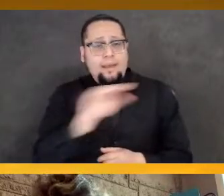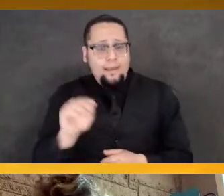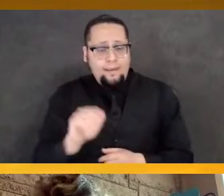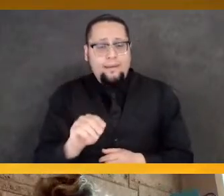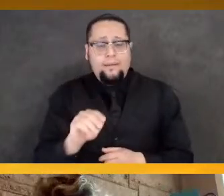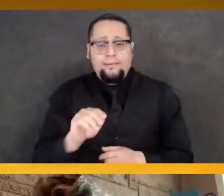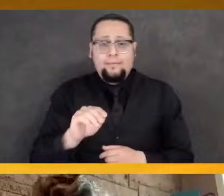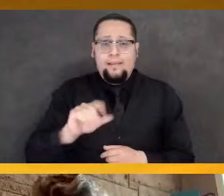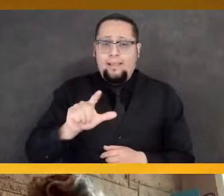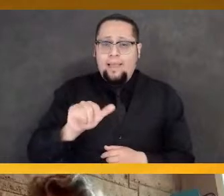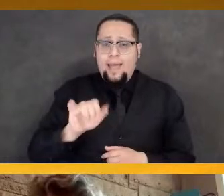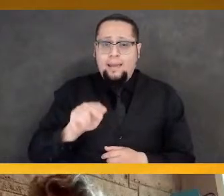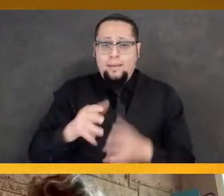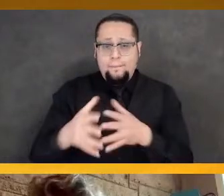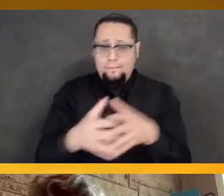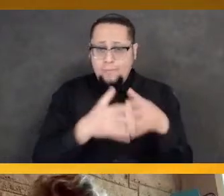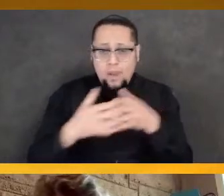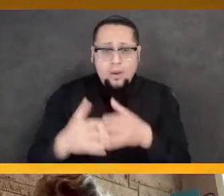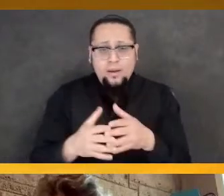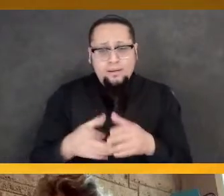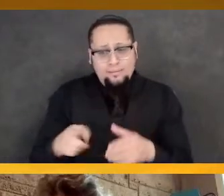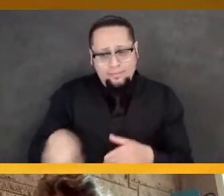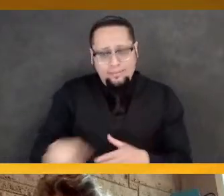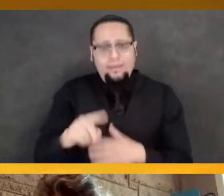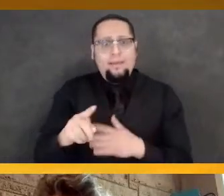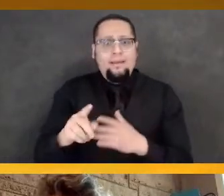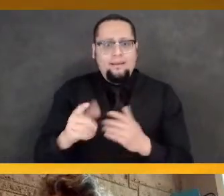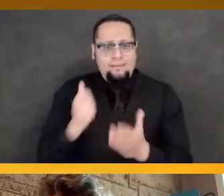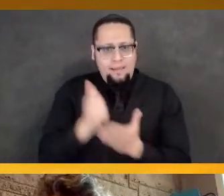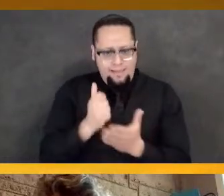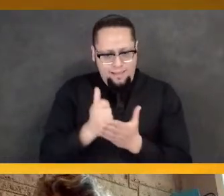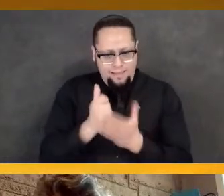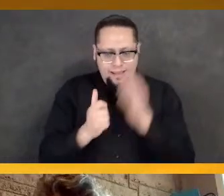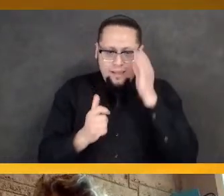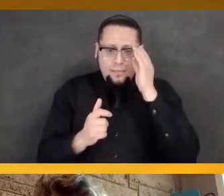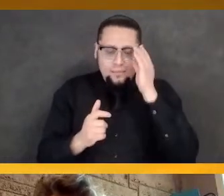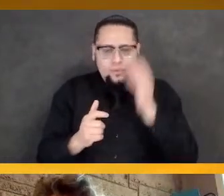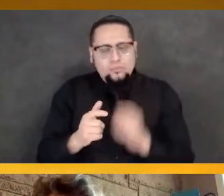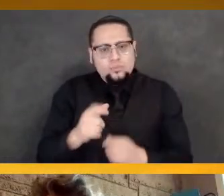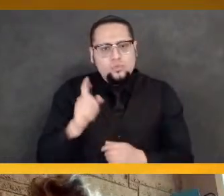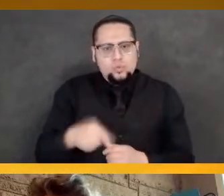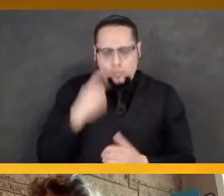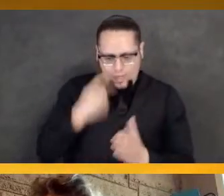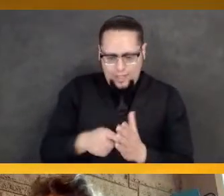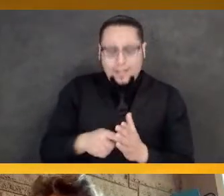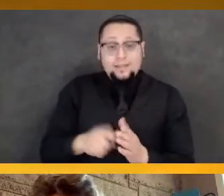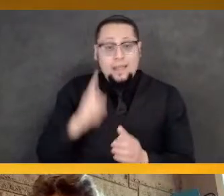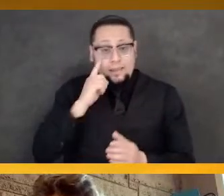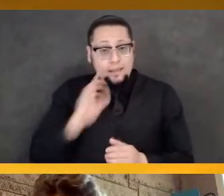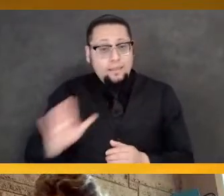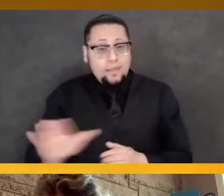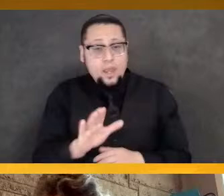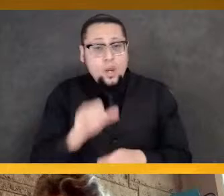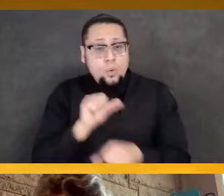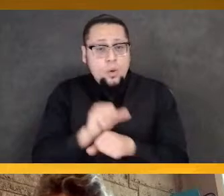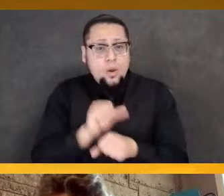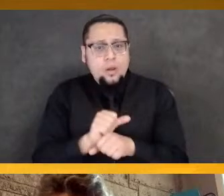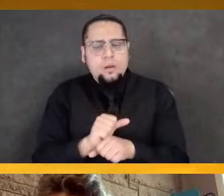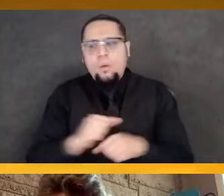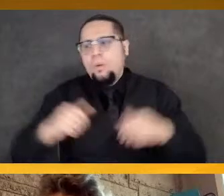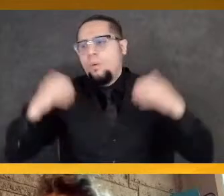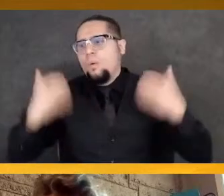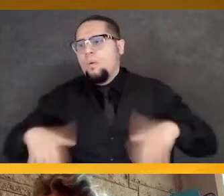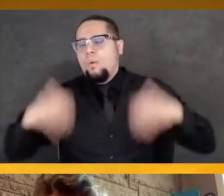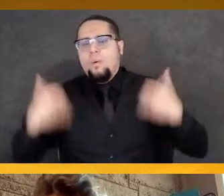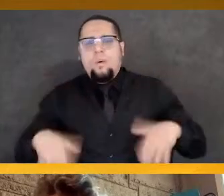continent. I think that the effort that the American Indians of Texas are doing, it's